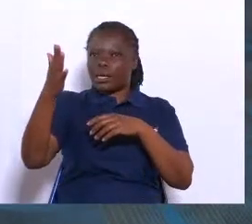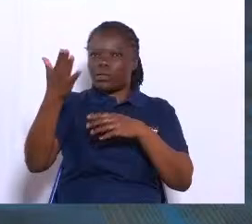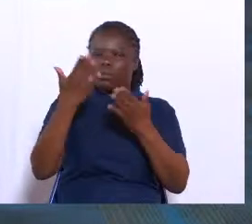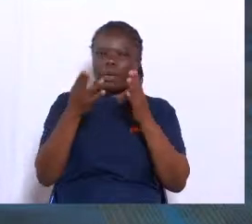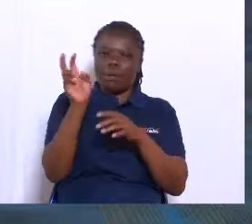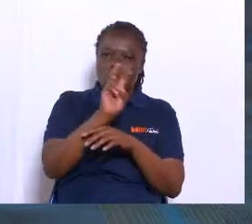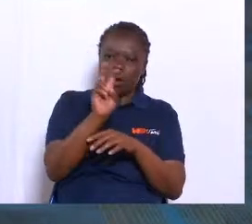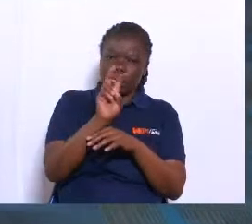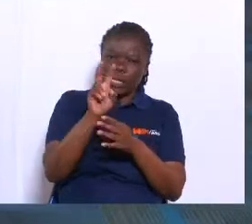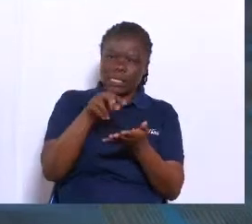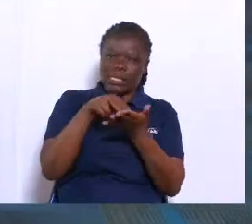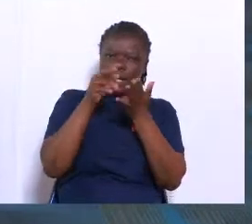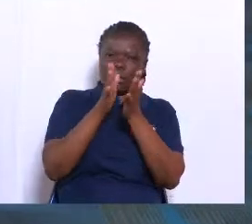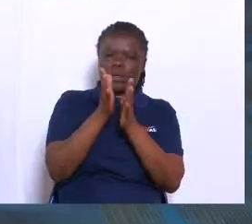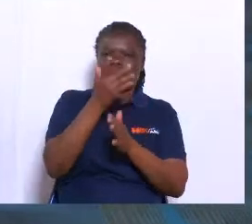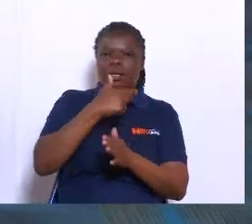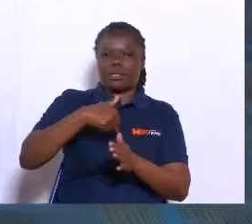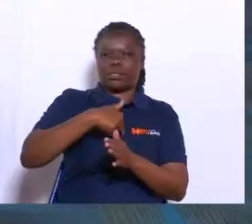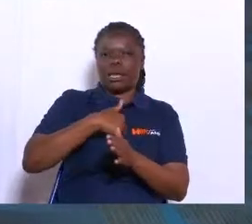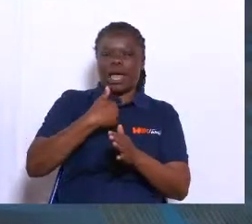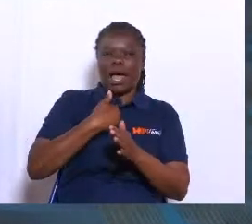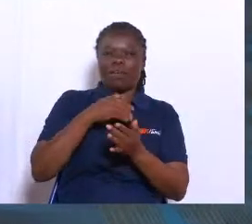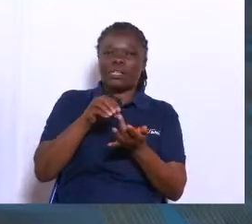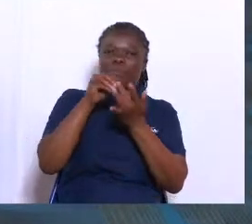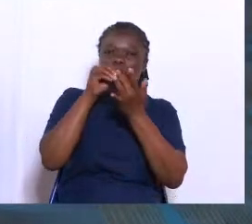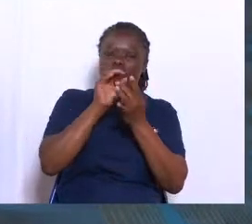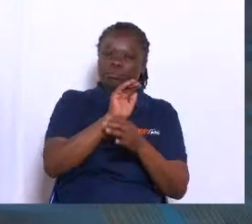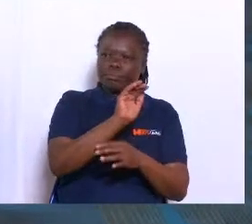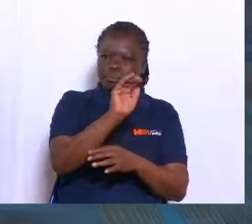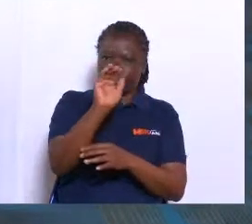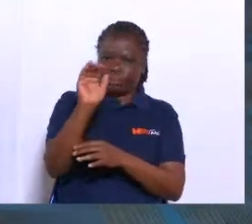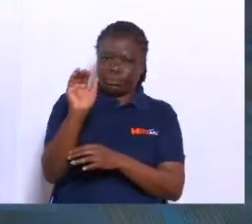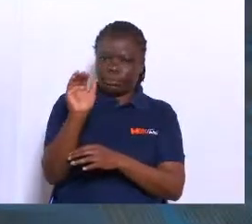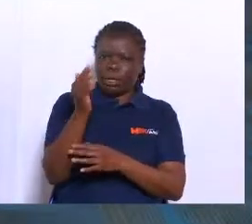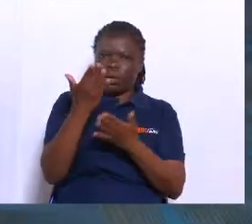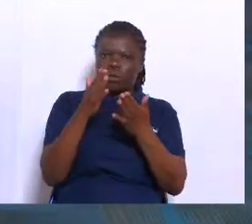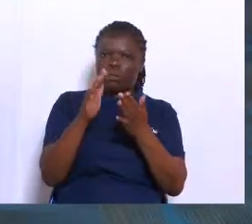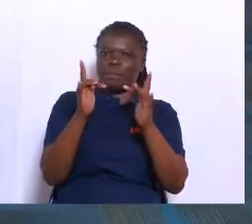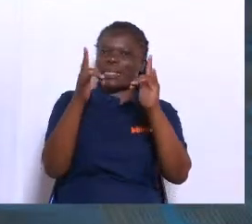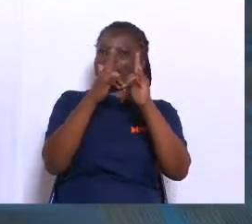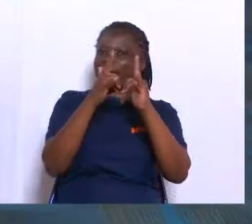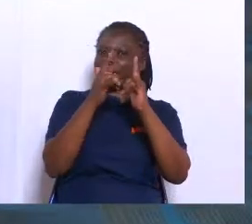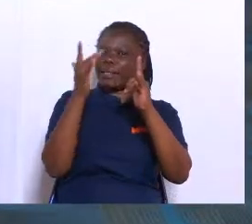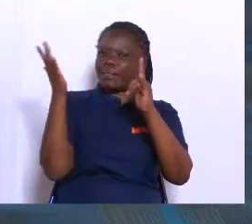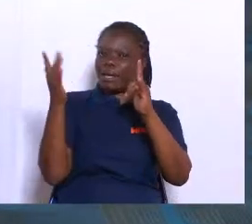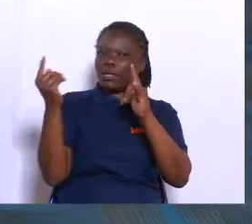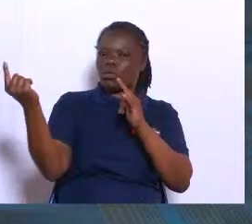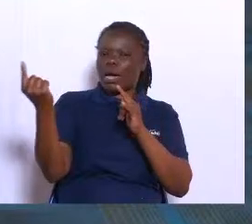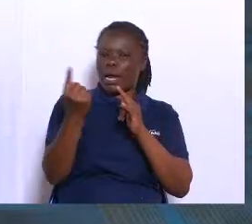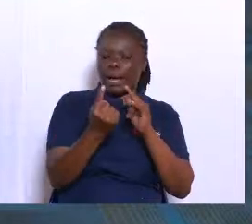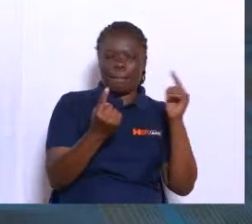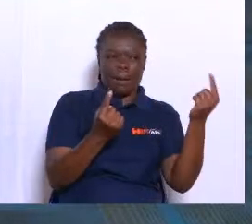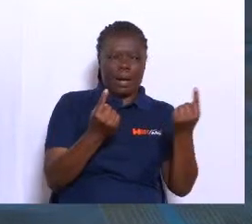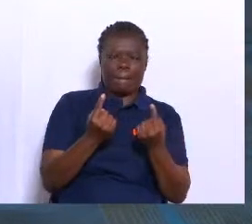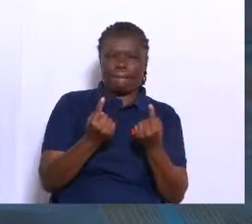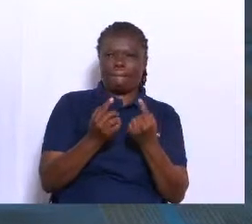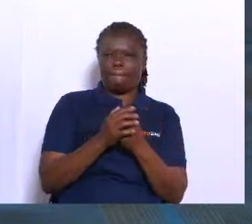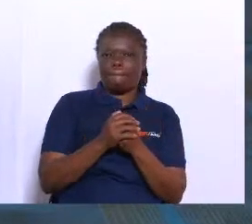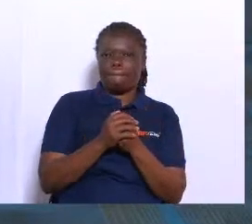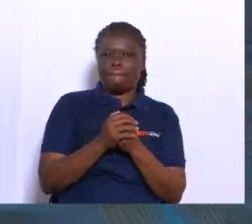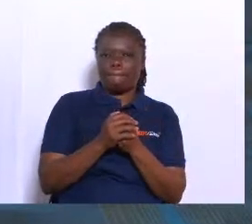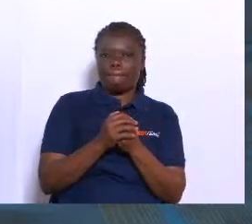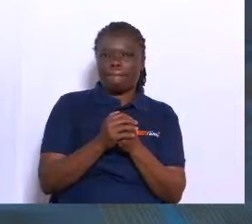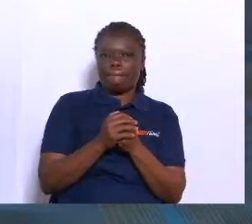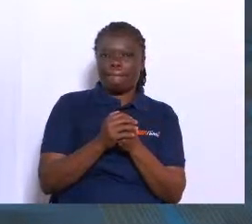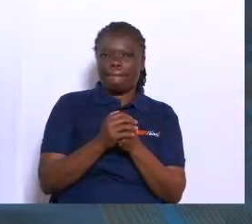watching. And I have a special appeal. You may be in the tent. If you're in the tent, you can come to the front of the screen when I make my